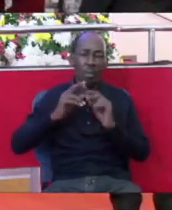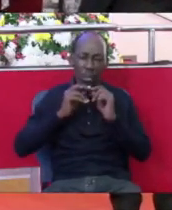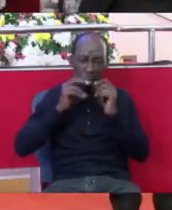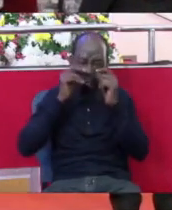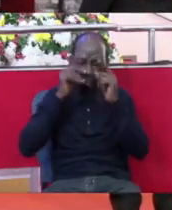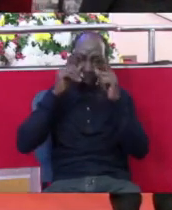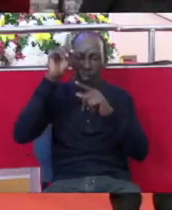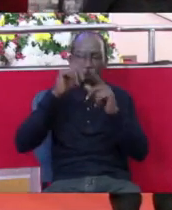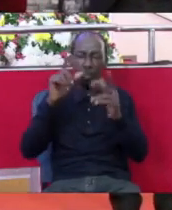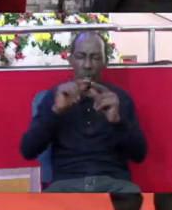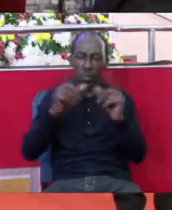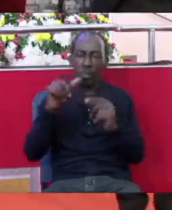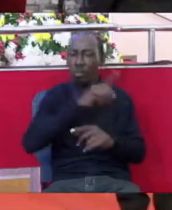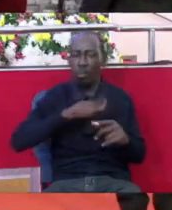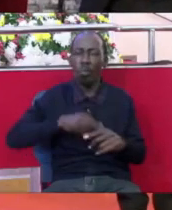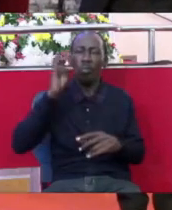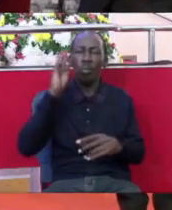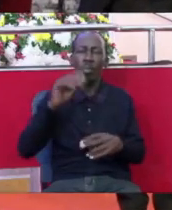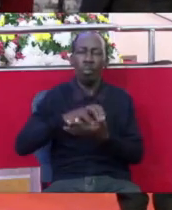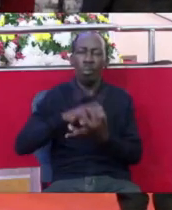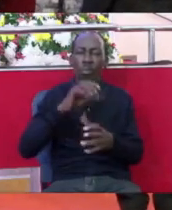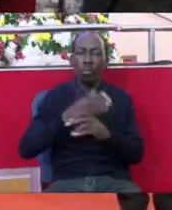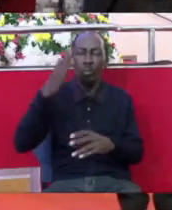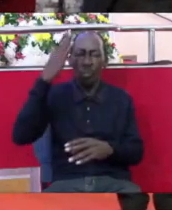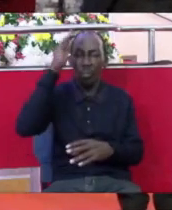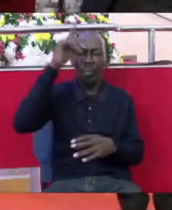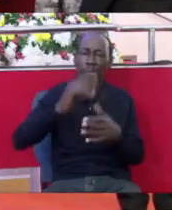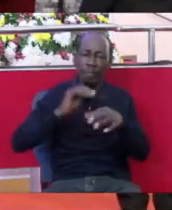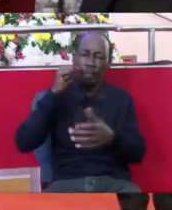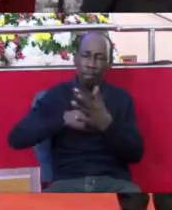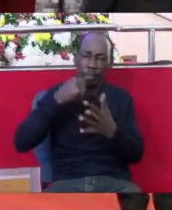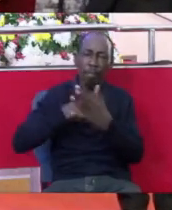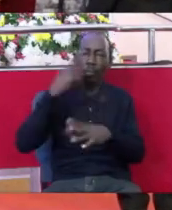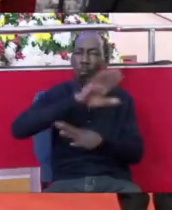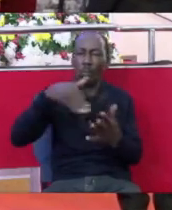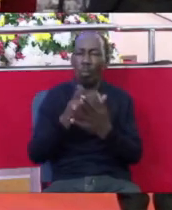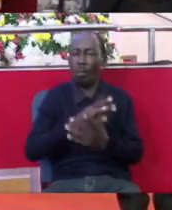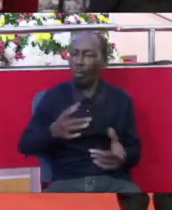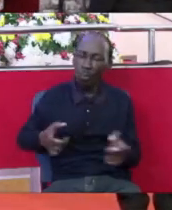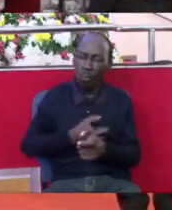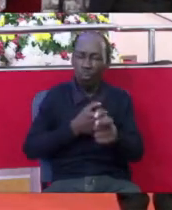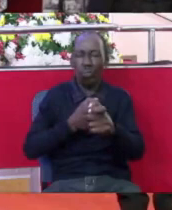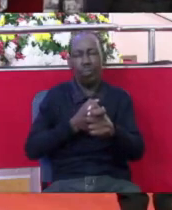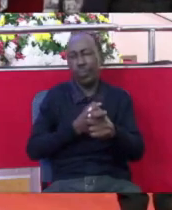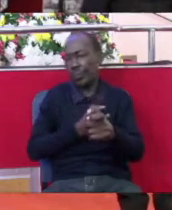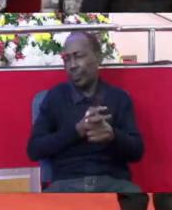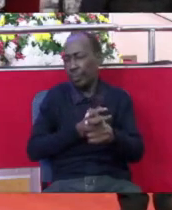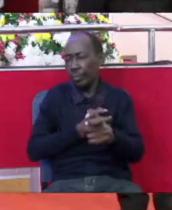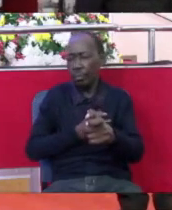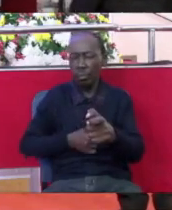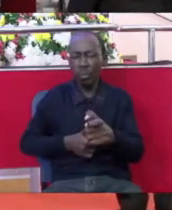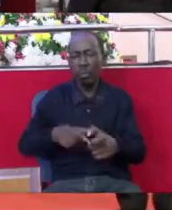neno lako. And that, Lord, you continue to help us to know you as our help and God who fights all our battles. Tujue wewe ni Mungu msaada wetu ambaye anatupigania katika vita